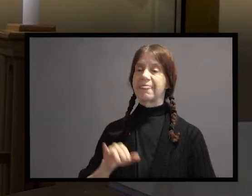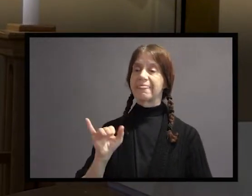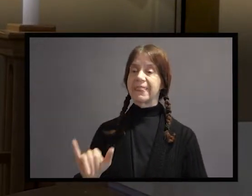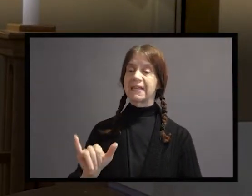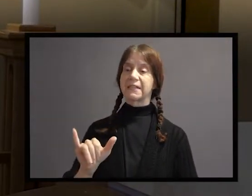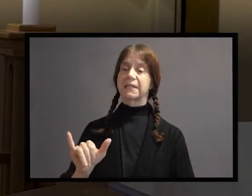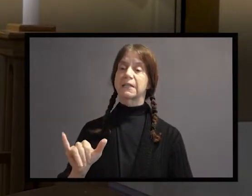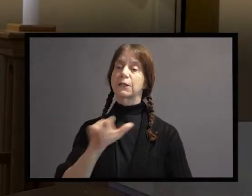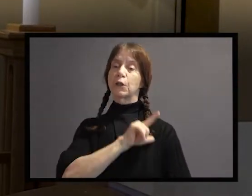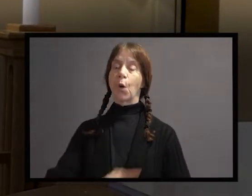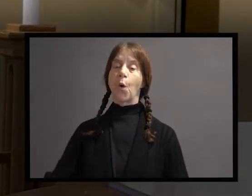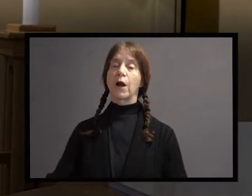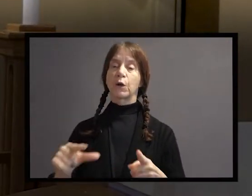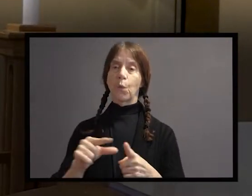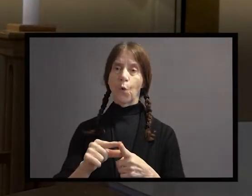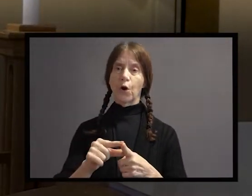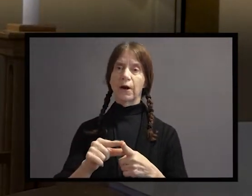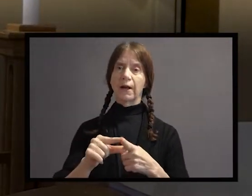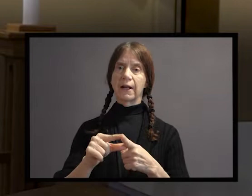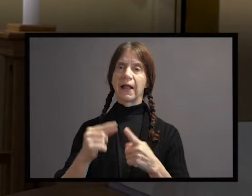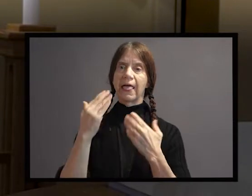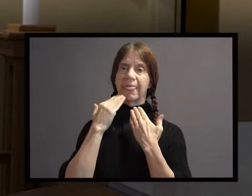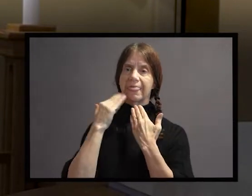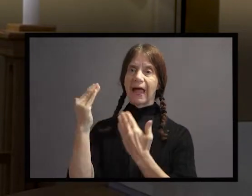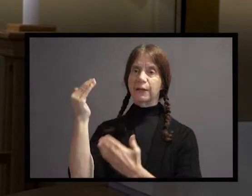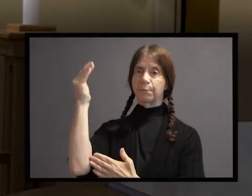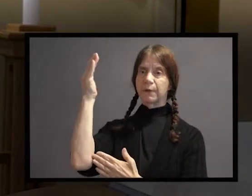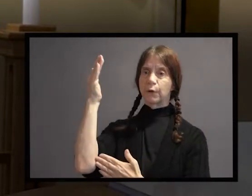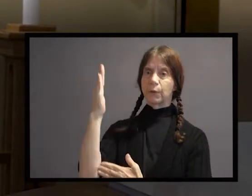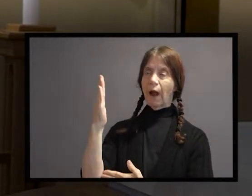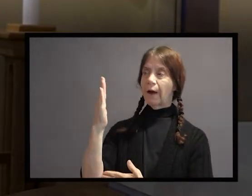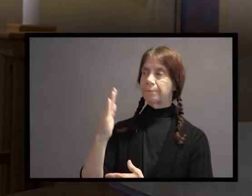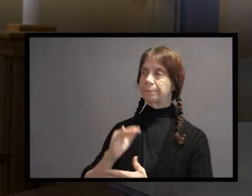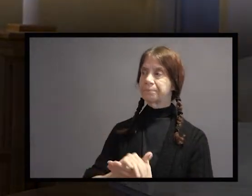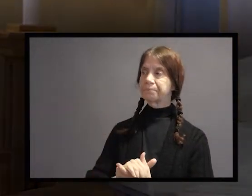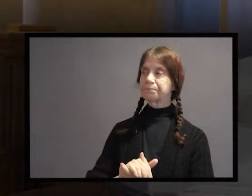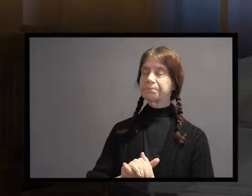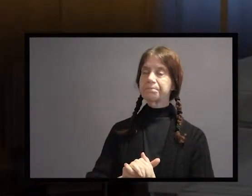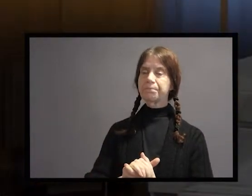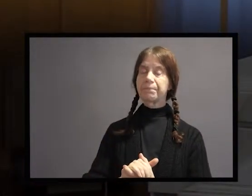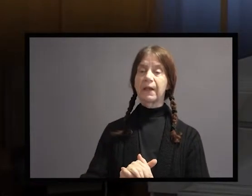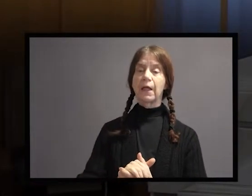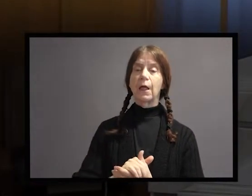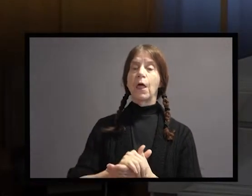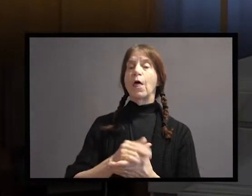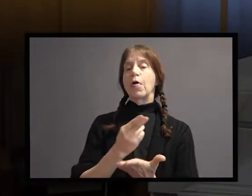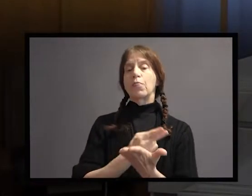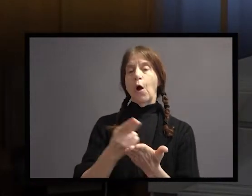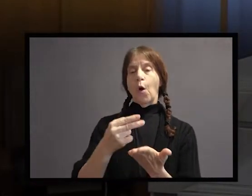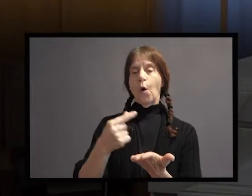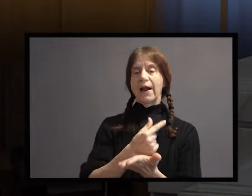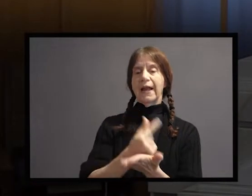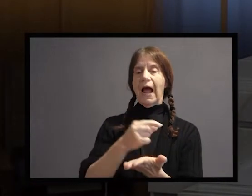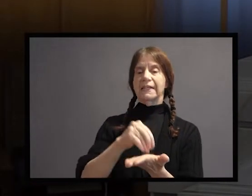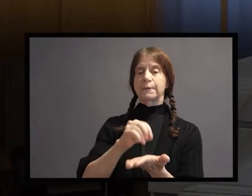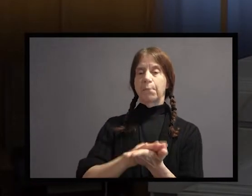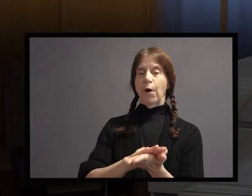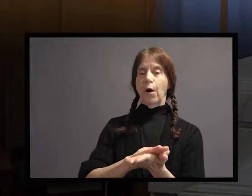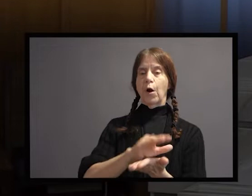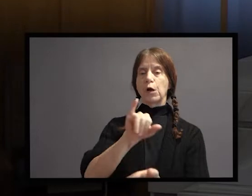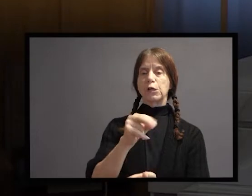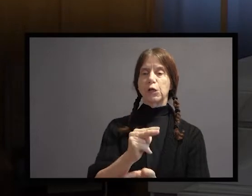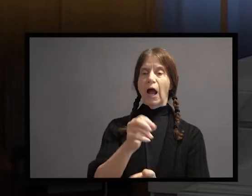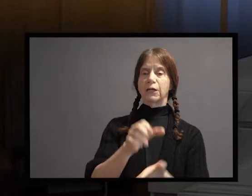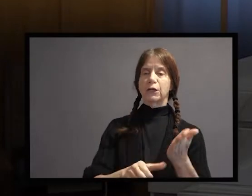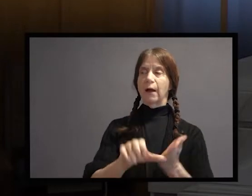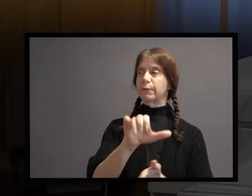This is the word of the Lord. Thanks be to God. The Holy Gospel according to St. John, the